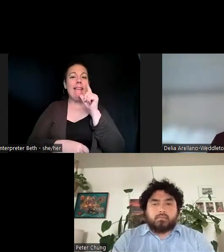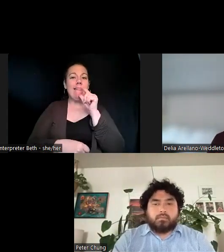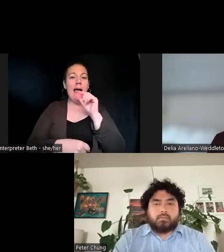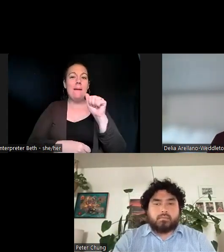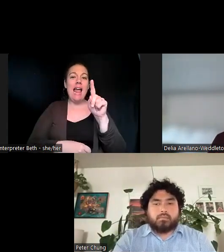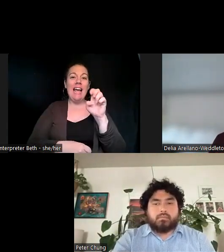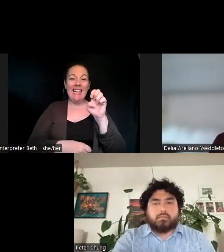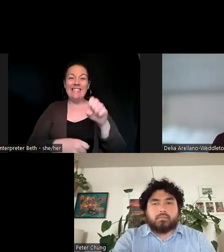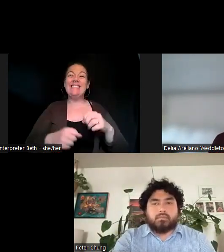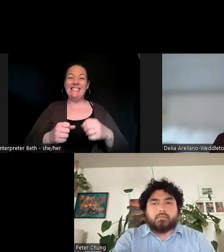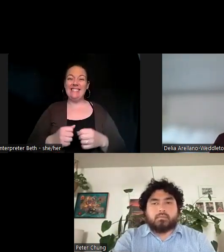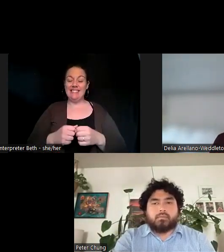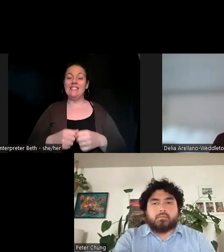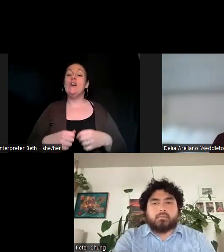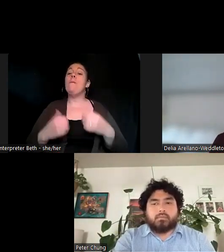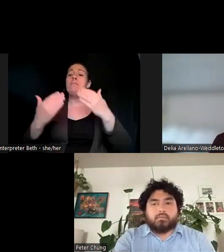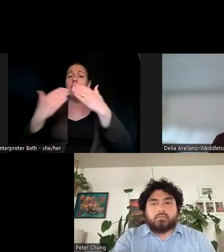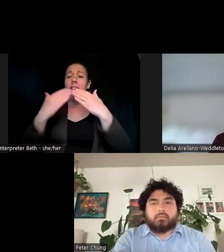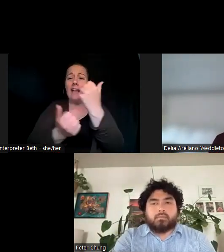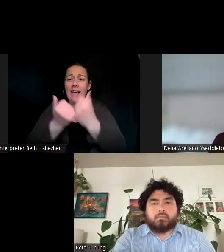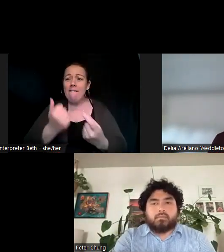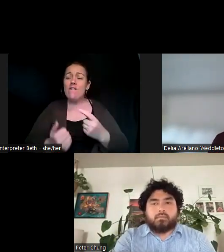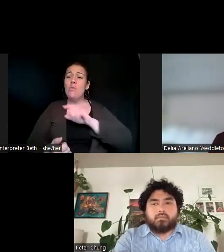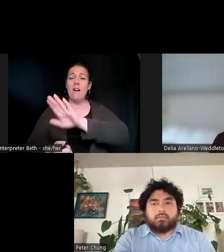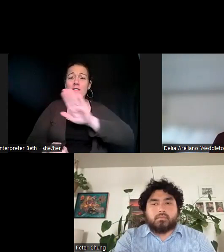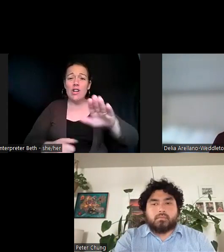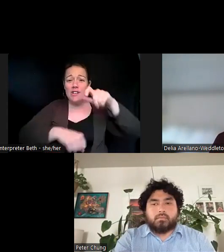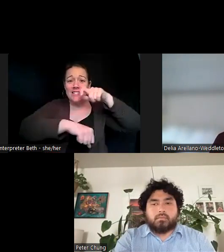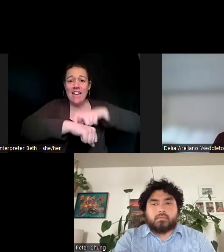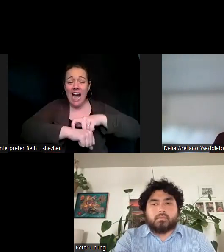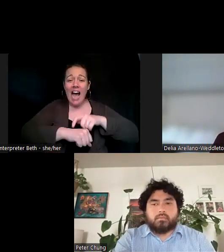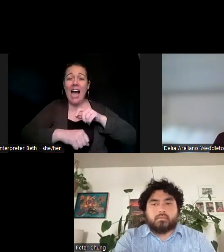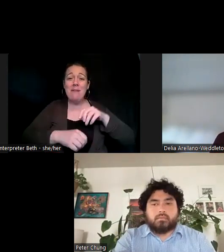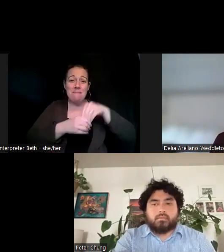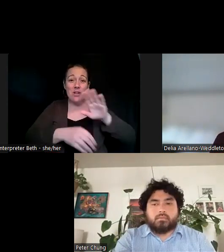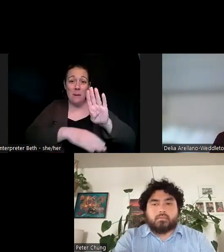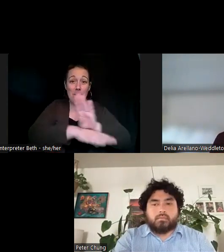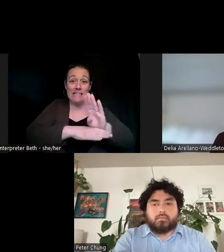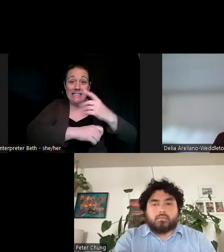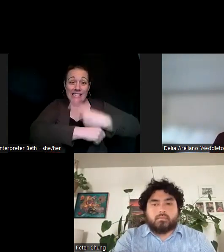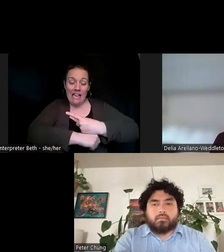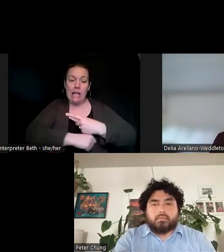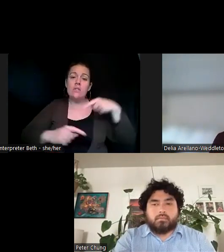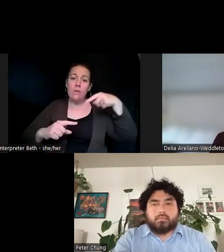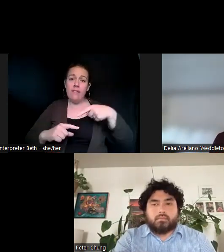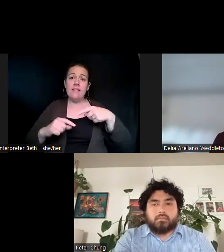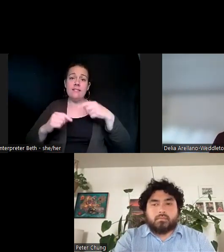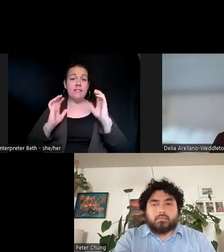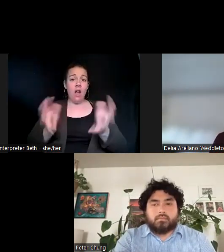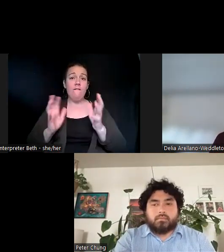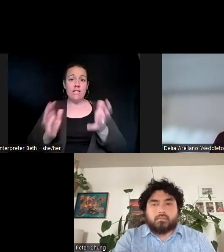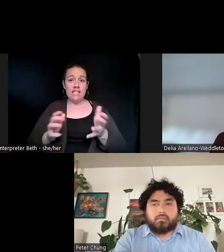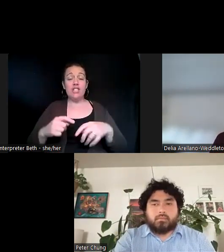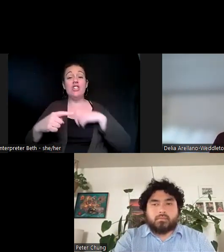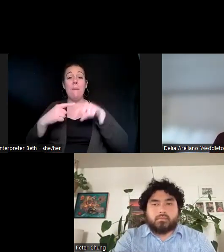thank everyone who took time from their busy days to join us. This is really an equity conversation. And